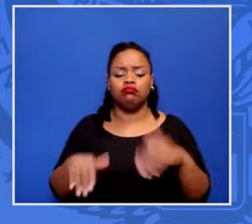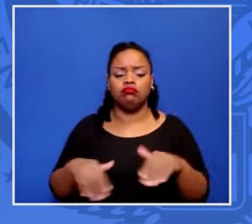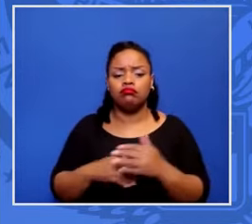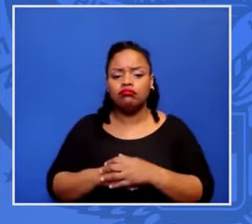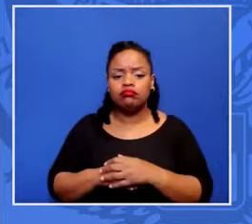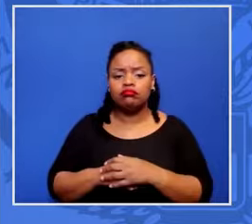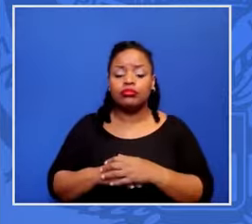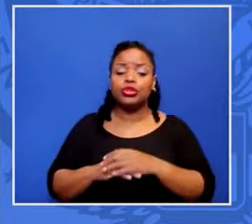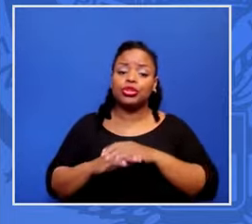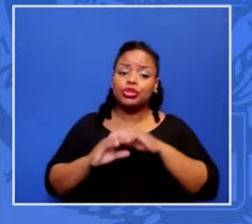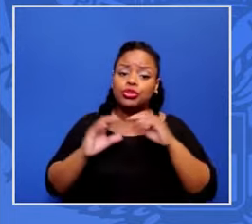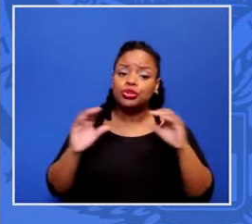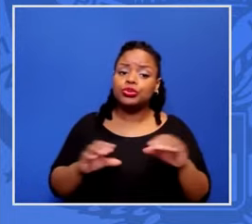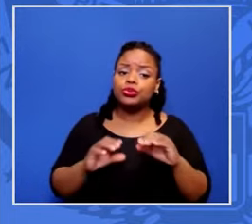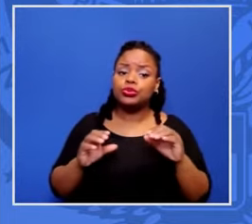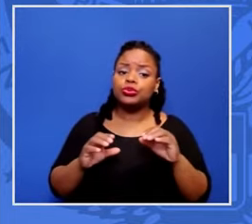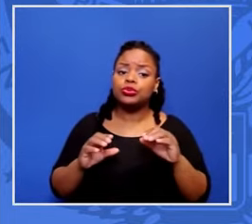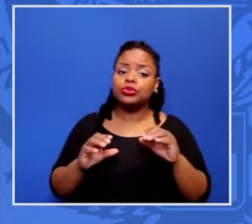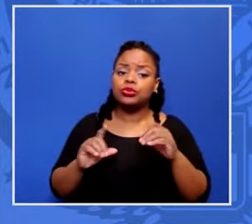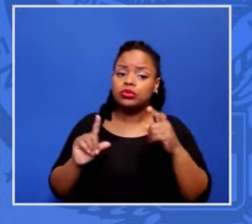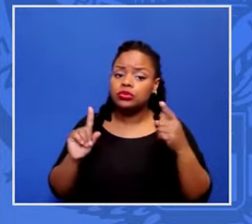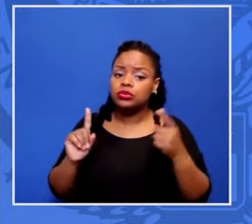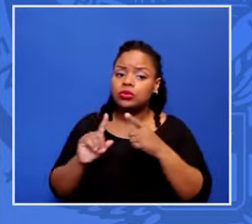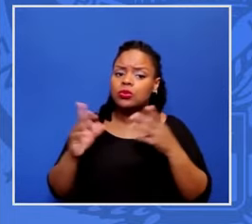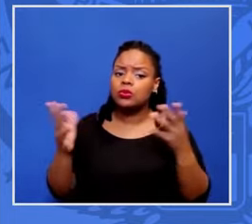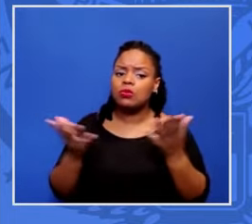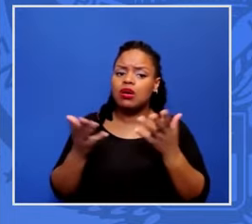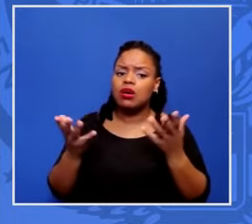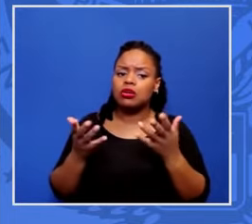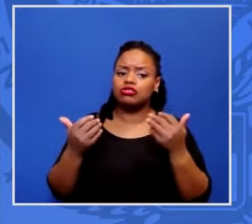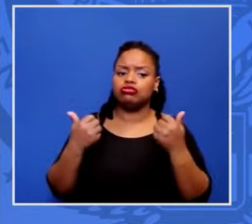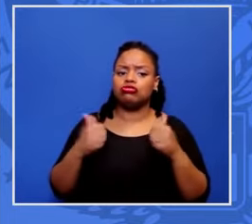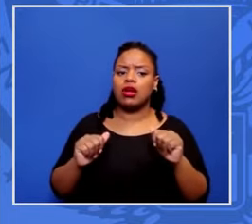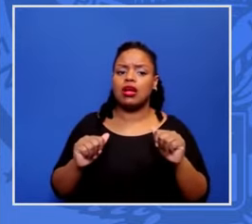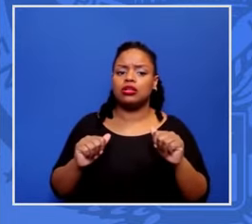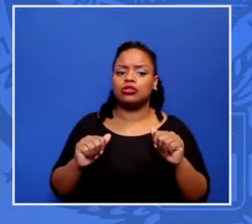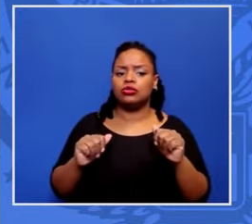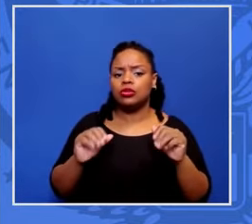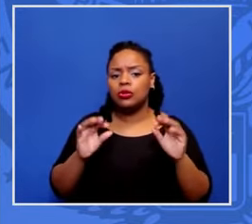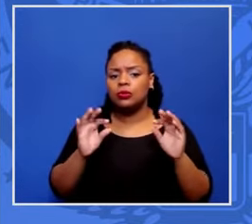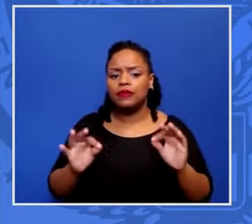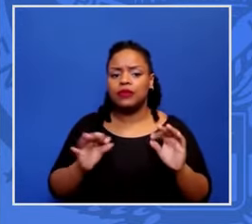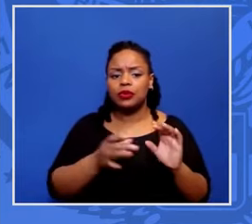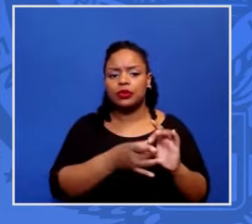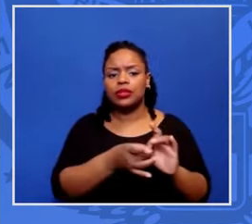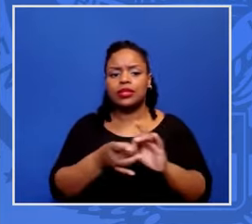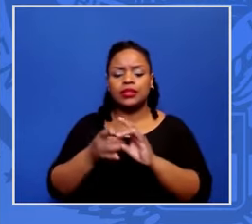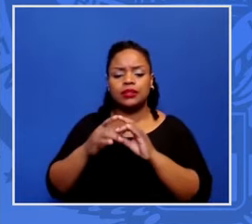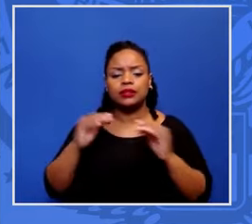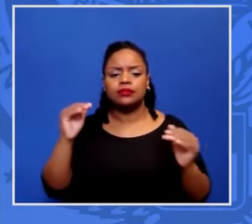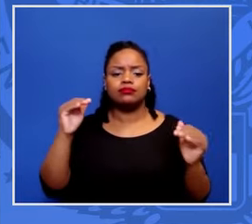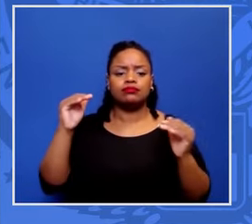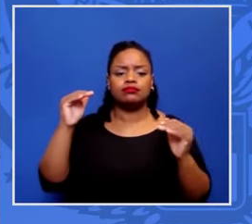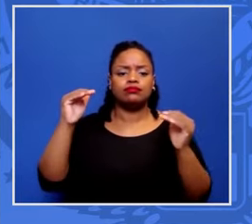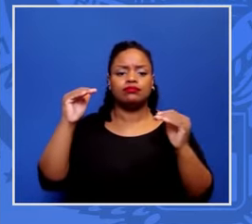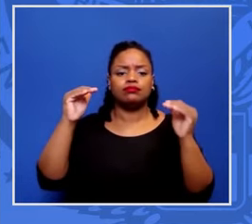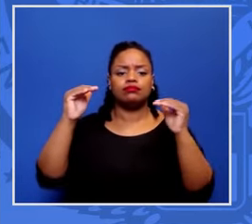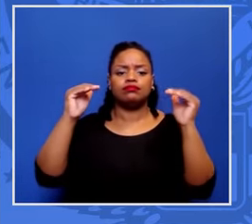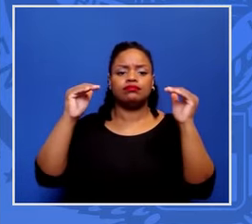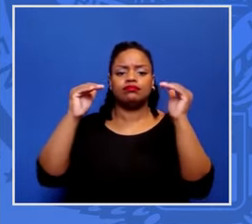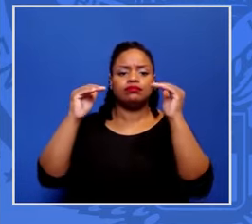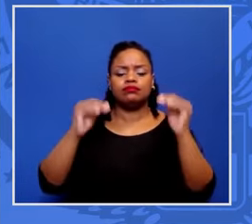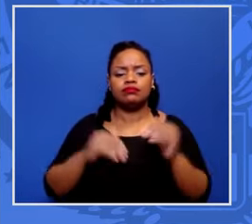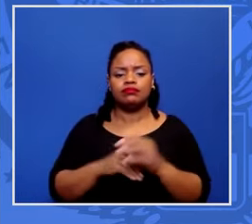It's an exciting time. We've got to not just listen to folks we agree with, but listen to folks we don't.